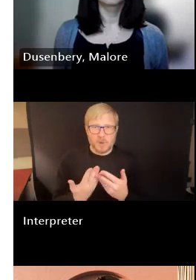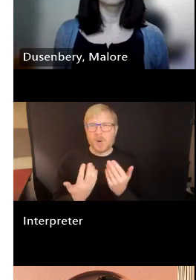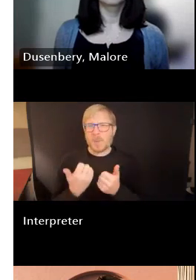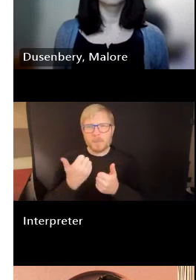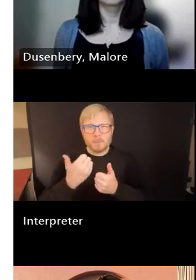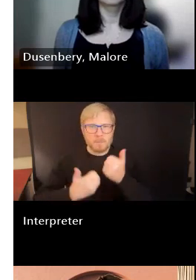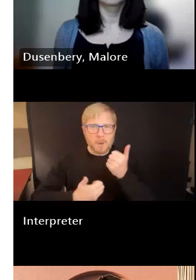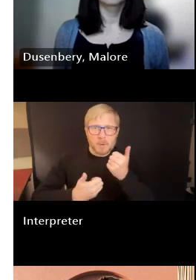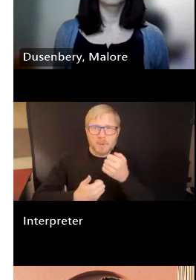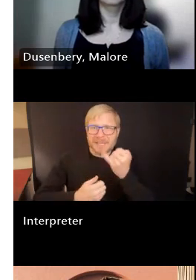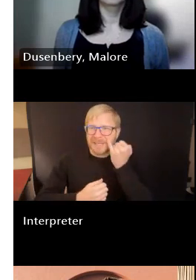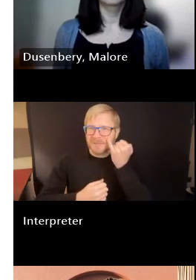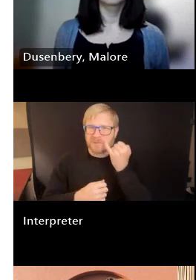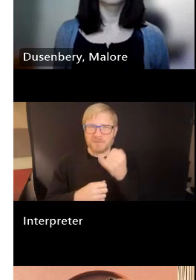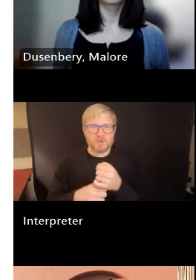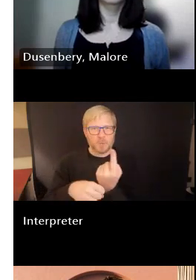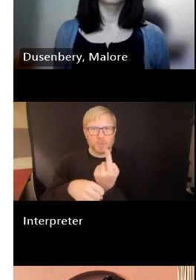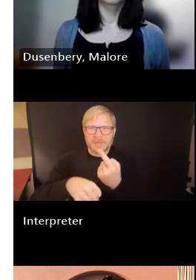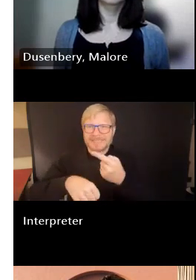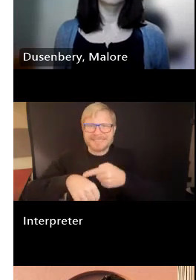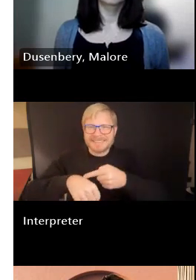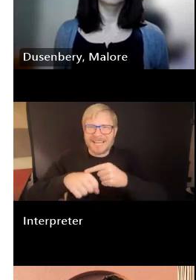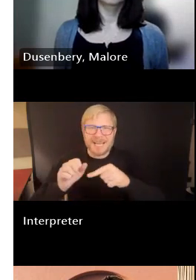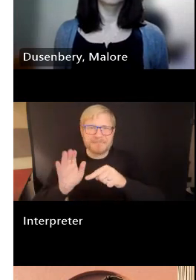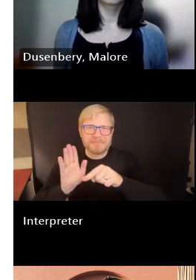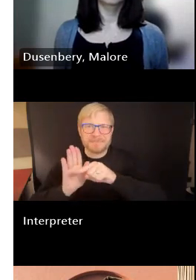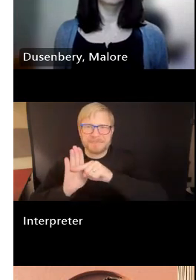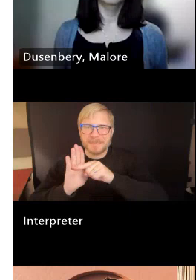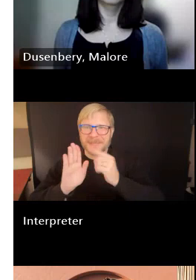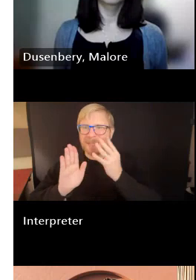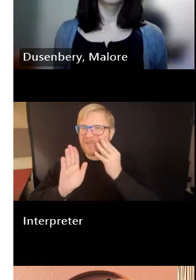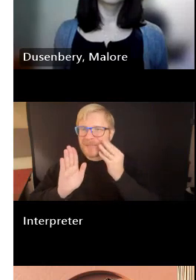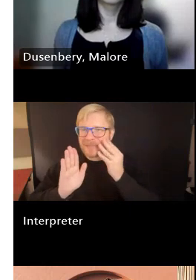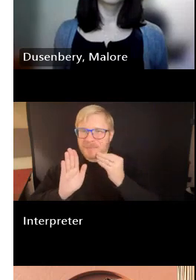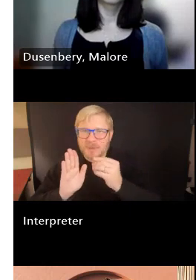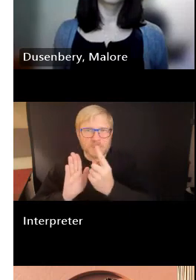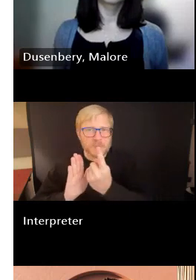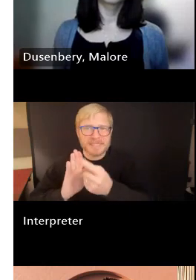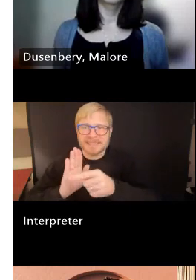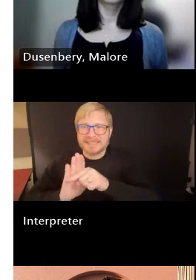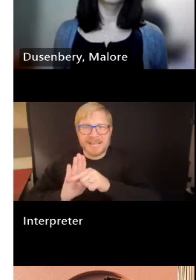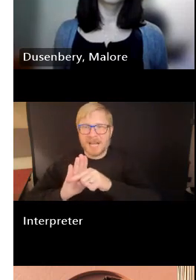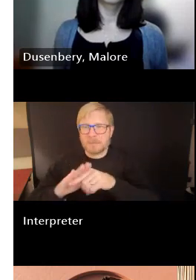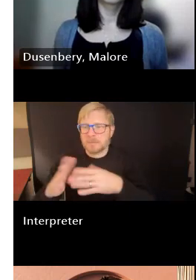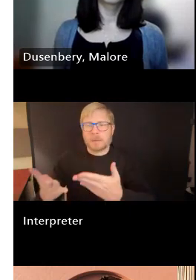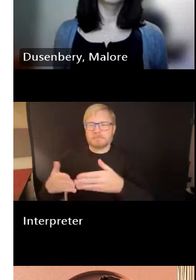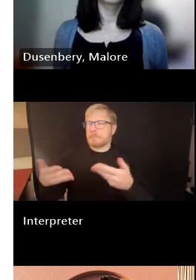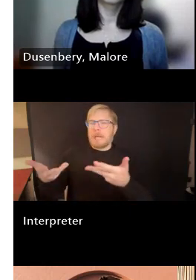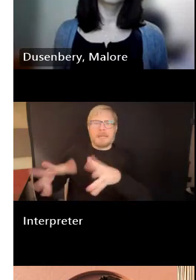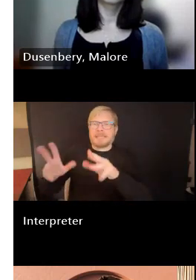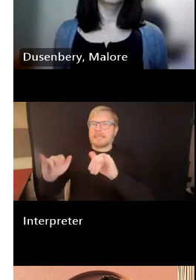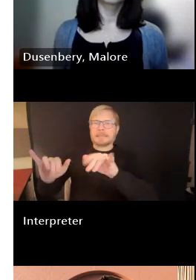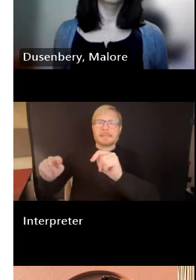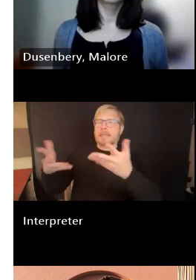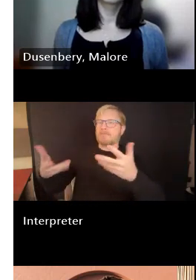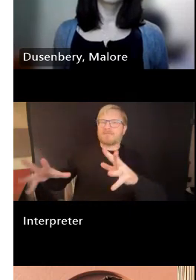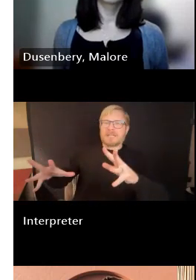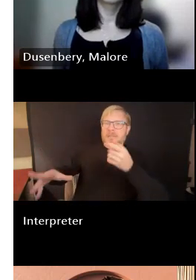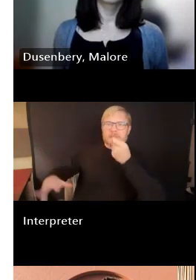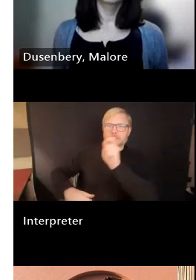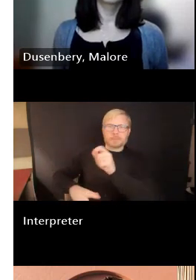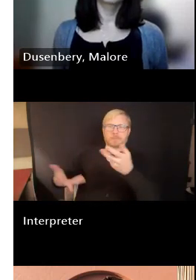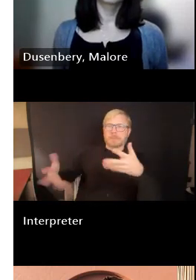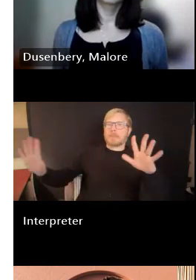try something new. They've tried everything. So by the time they get to this interview,